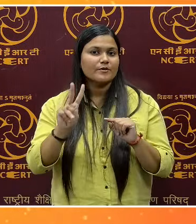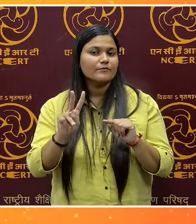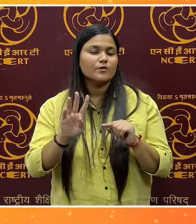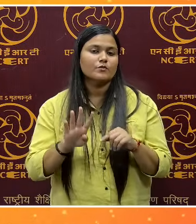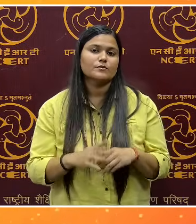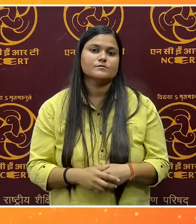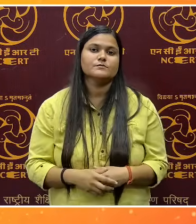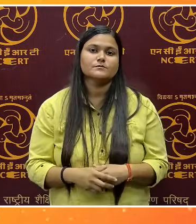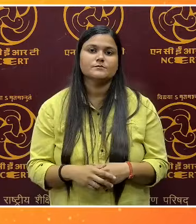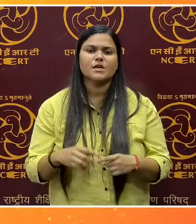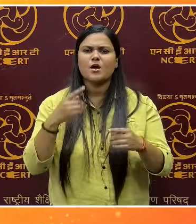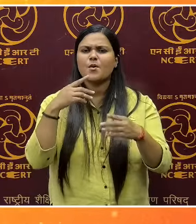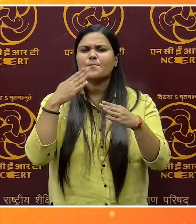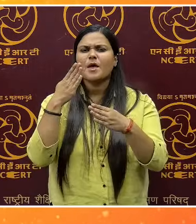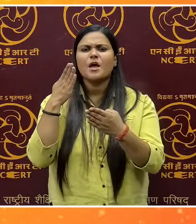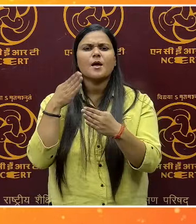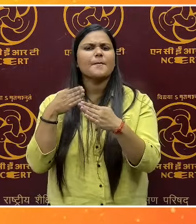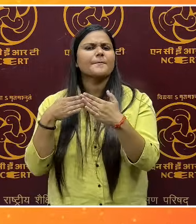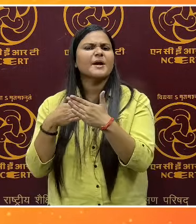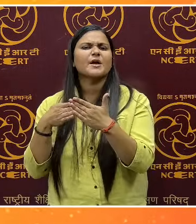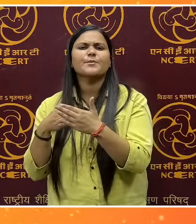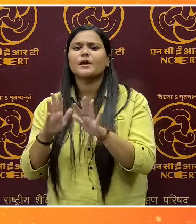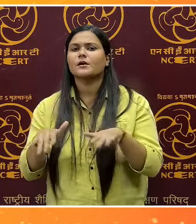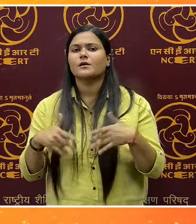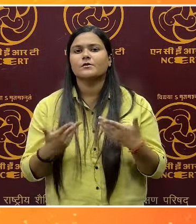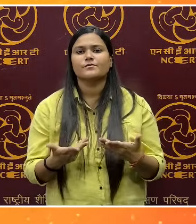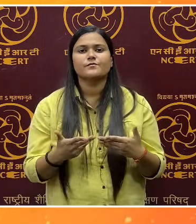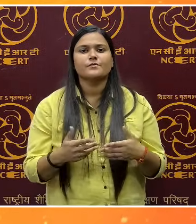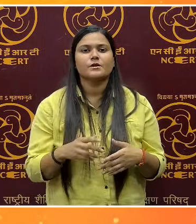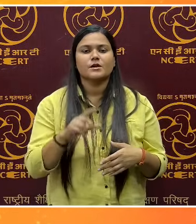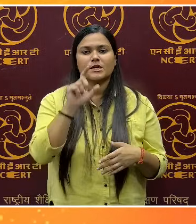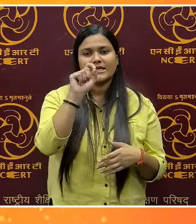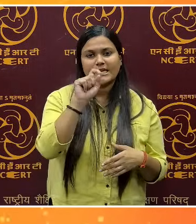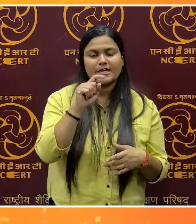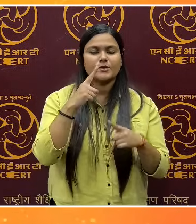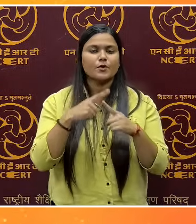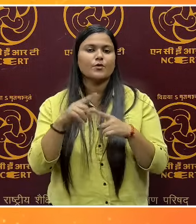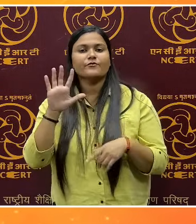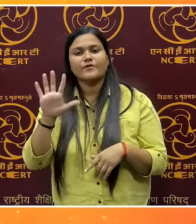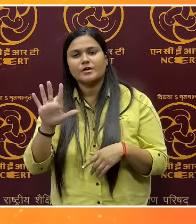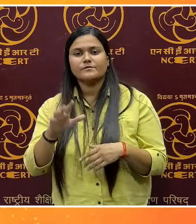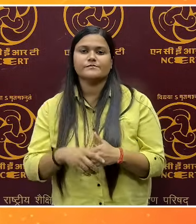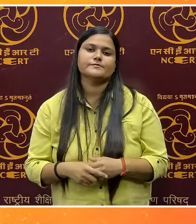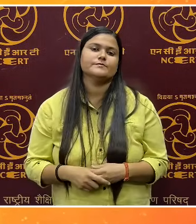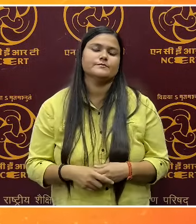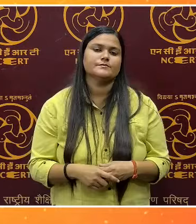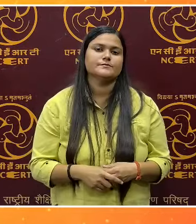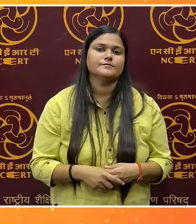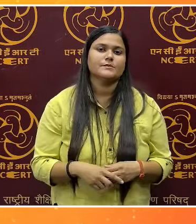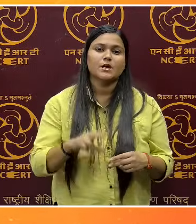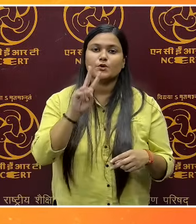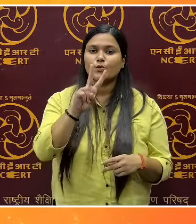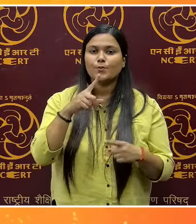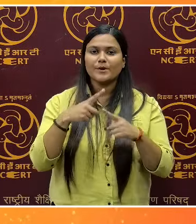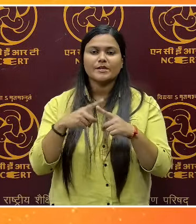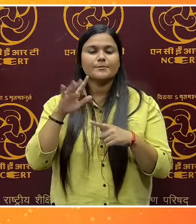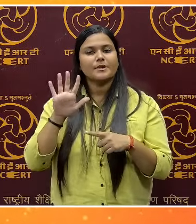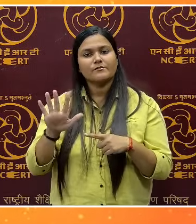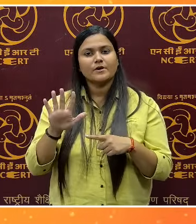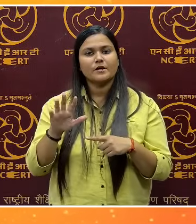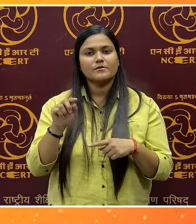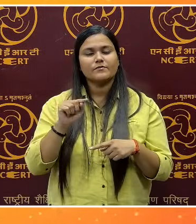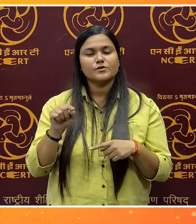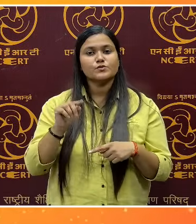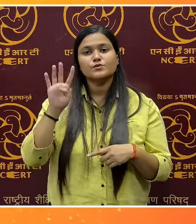How I can break this 10? Factors of 10 are 2 and 5. 2 into 5. So I can write 2 into 5 within brackets. Power is